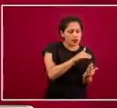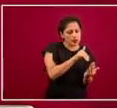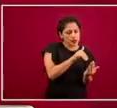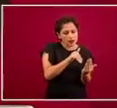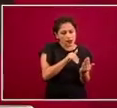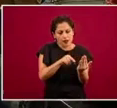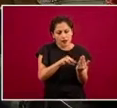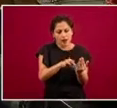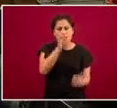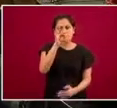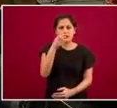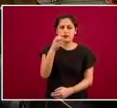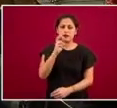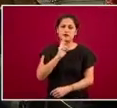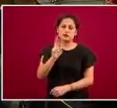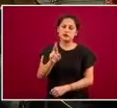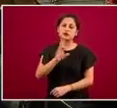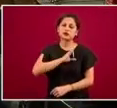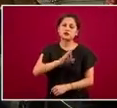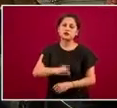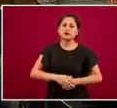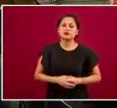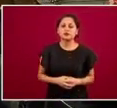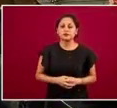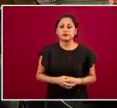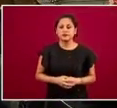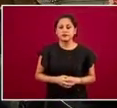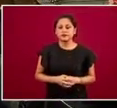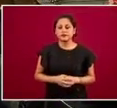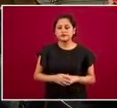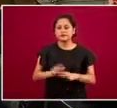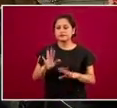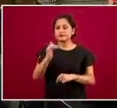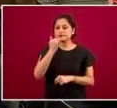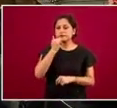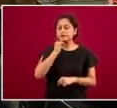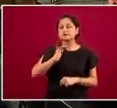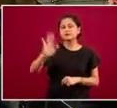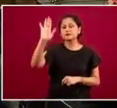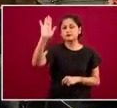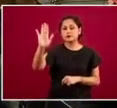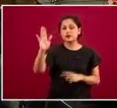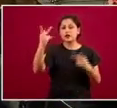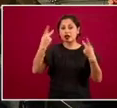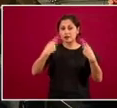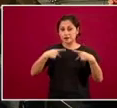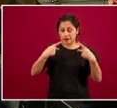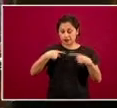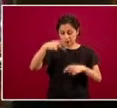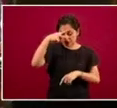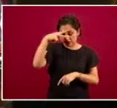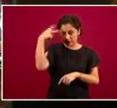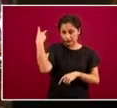if you could just look at the information that we have been presenting, all of the data is there.